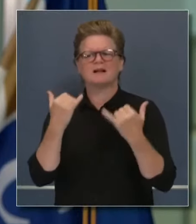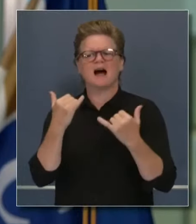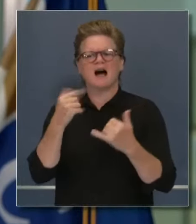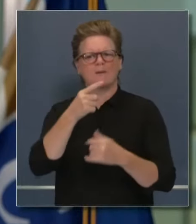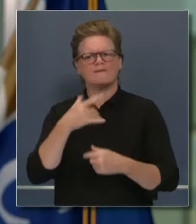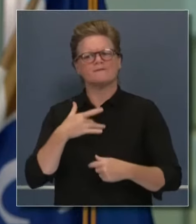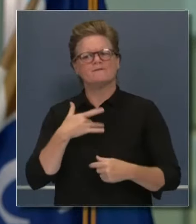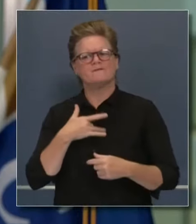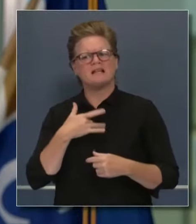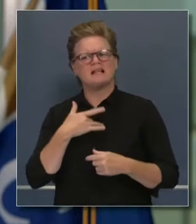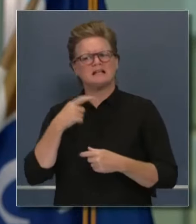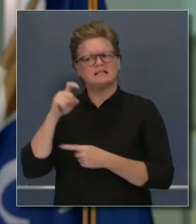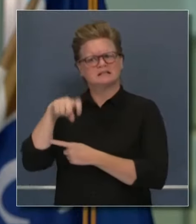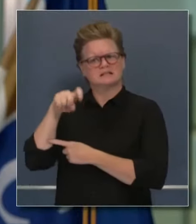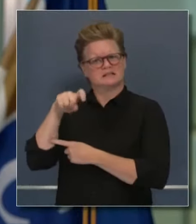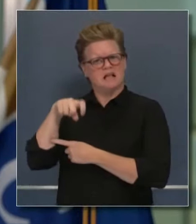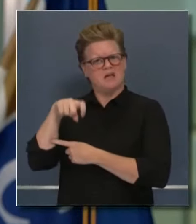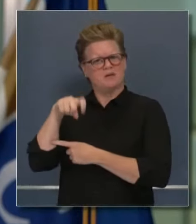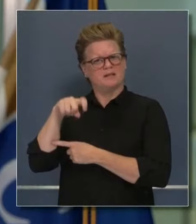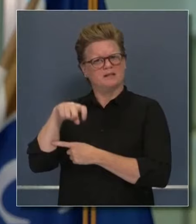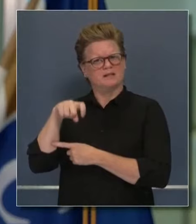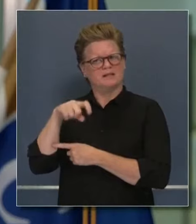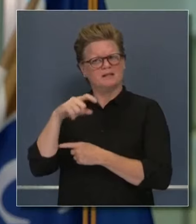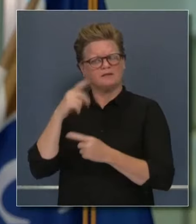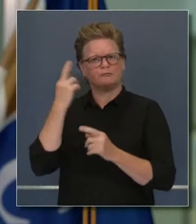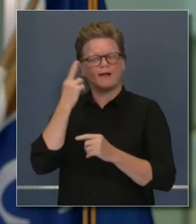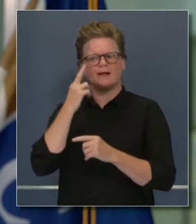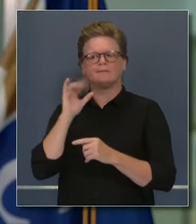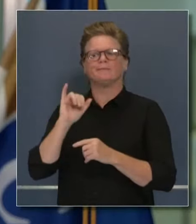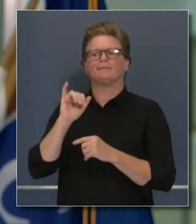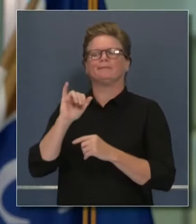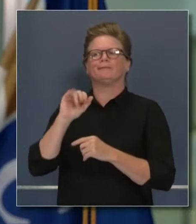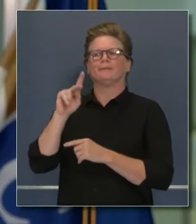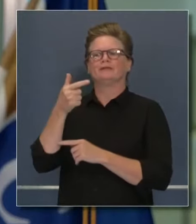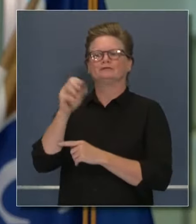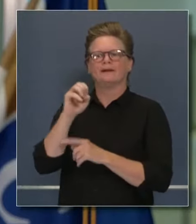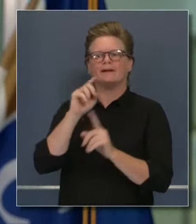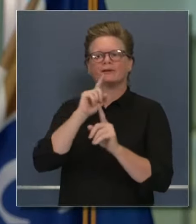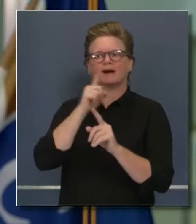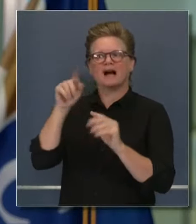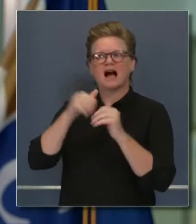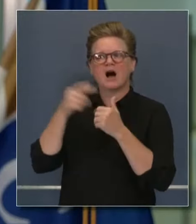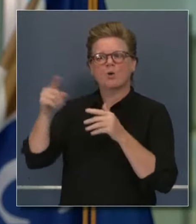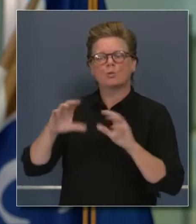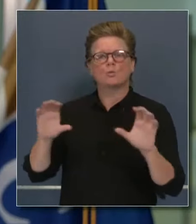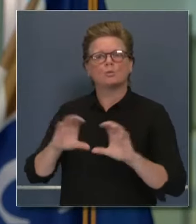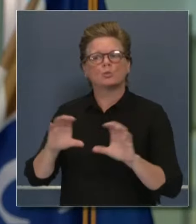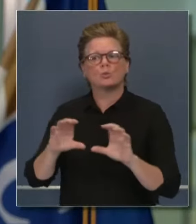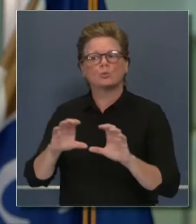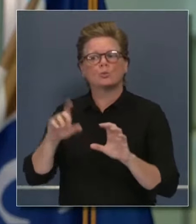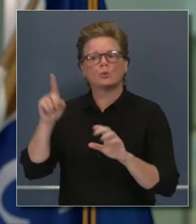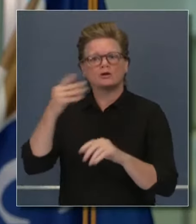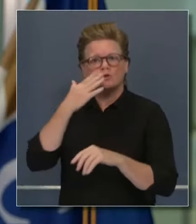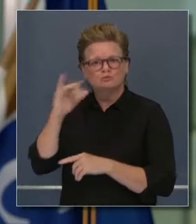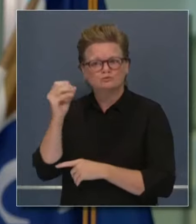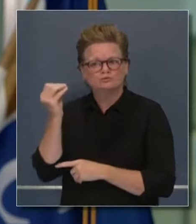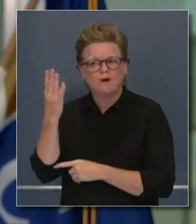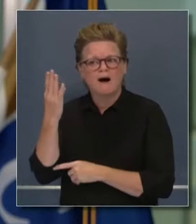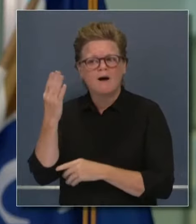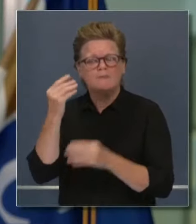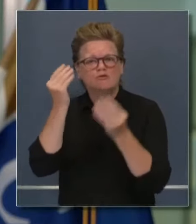necessary? And how do you think PG&E has done so far in terms of notifying customers that this is coming up and trying to minimize the